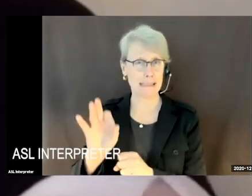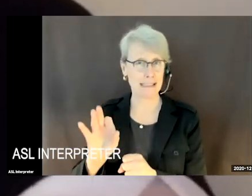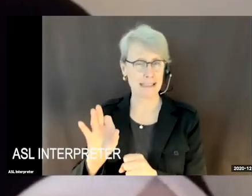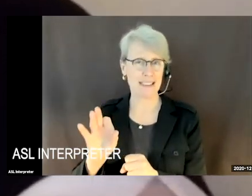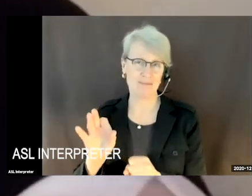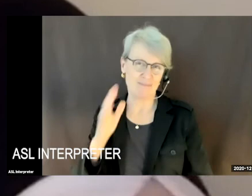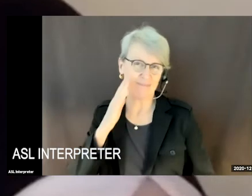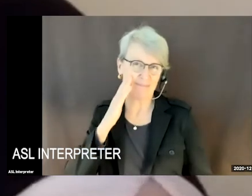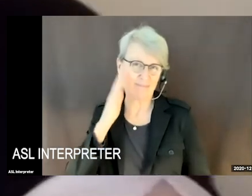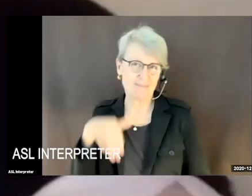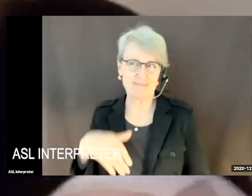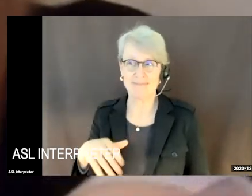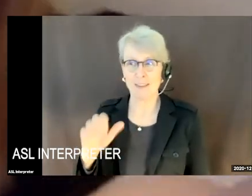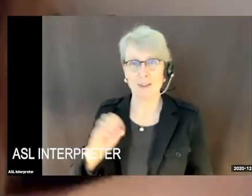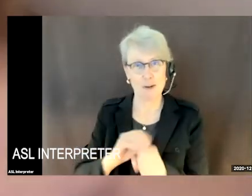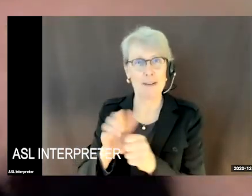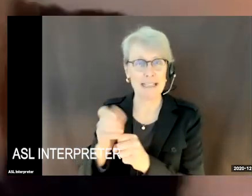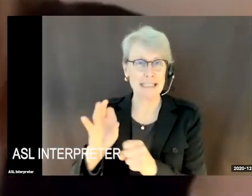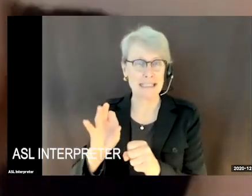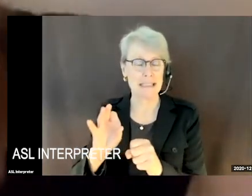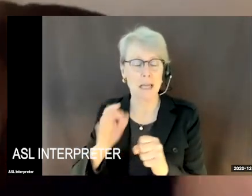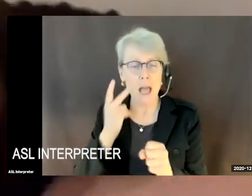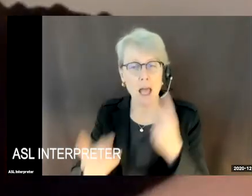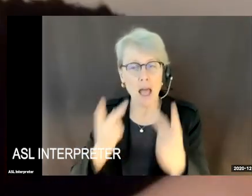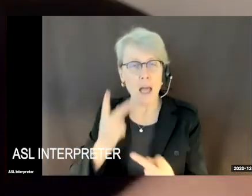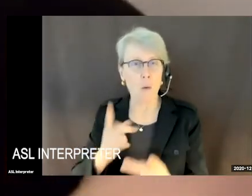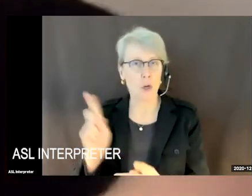specifically around COVID-19. As we all know,